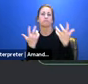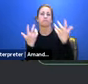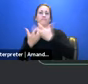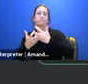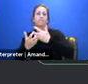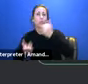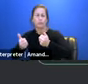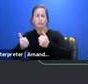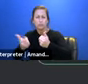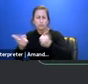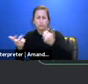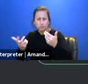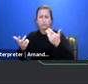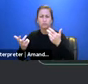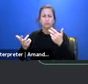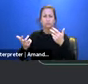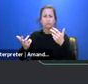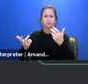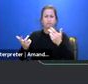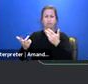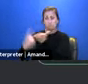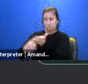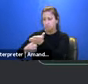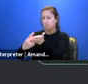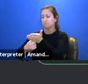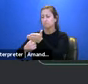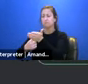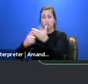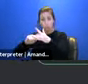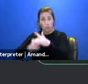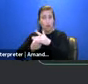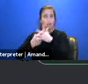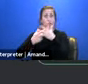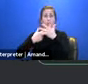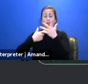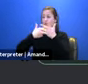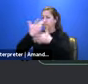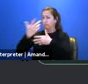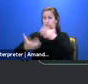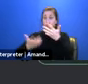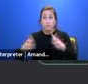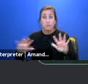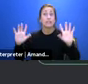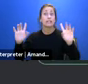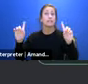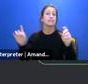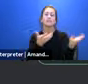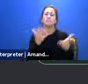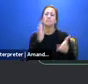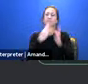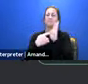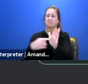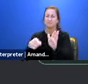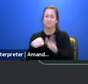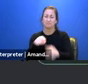is relative to the timeline today and in relativity to their full construction project timeline. And as well as